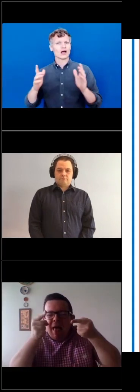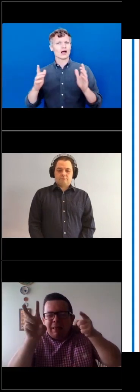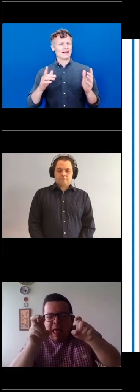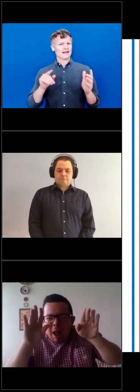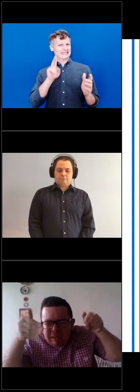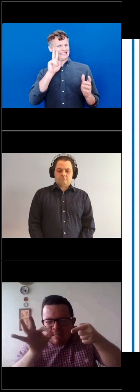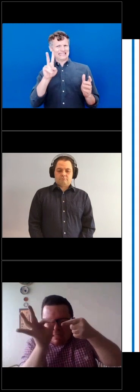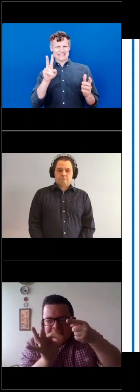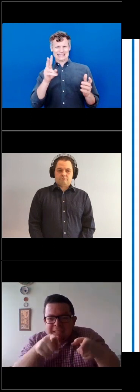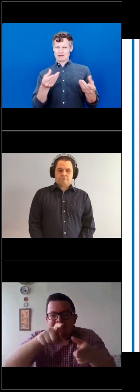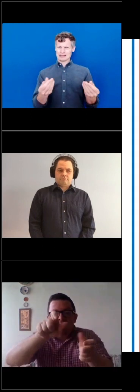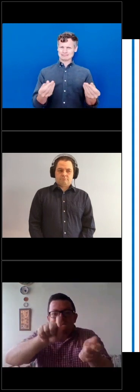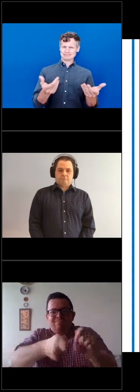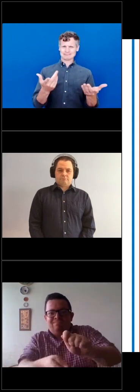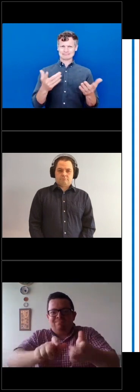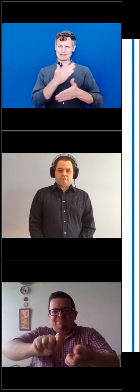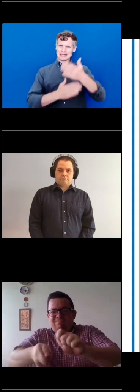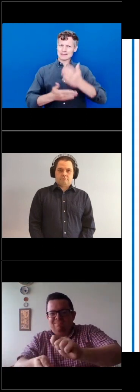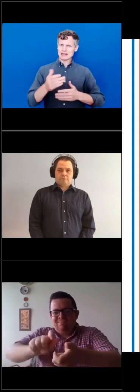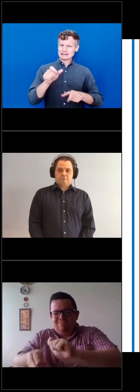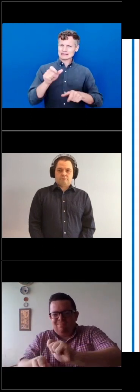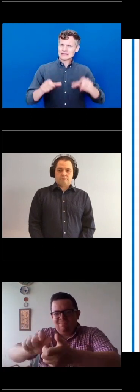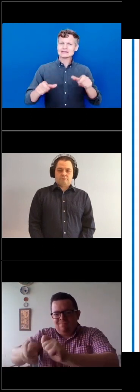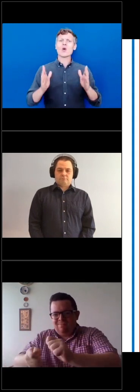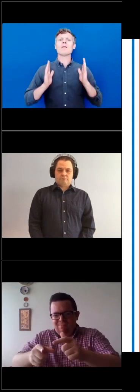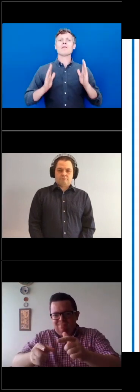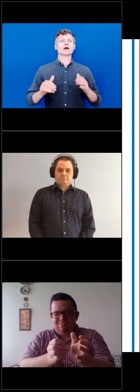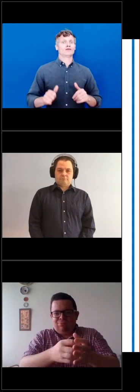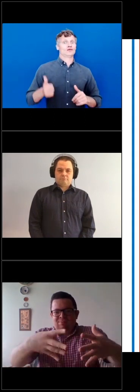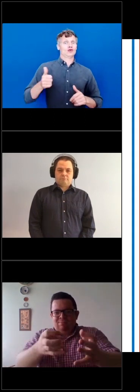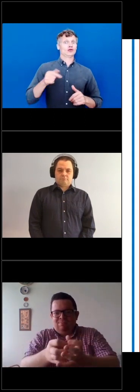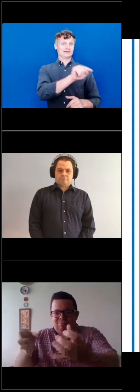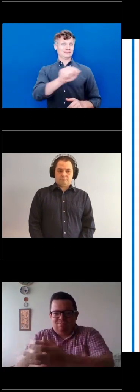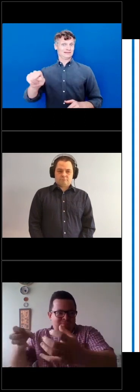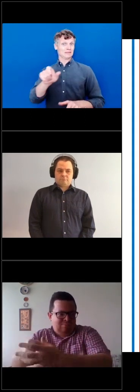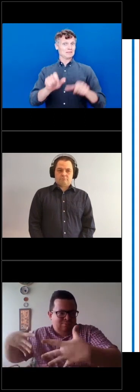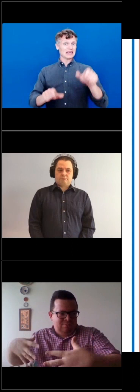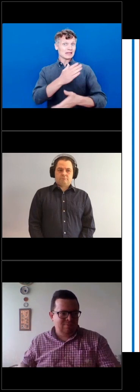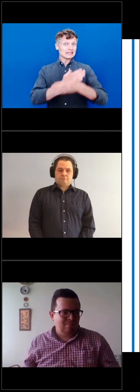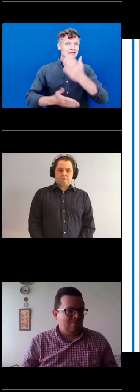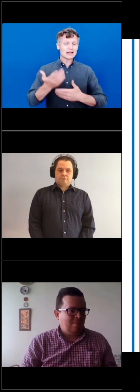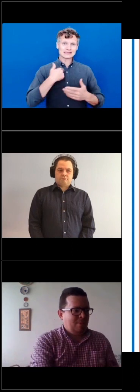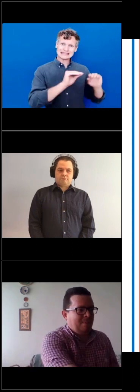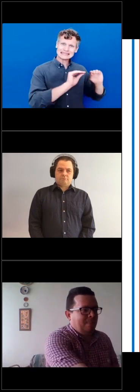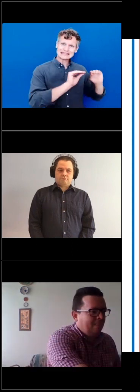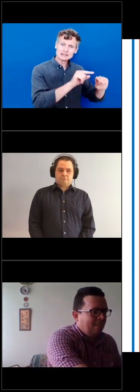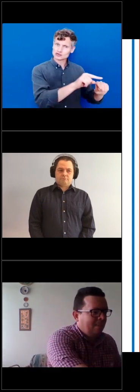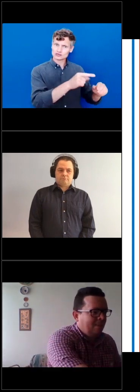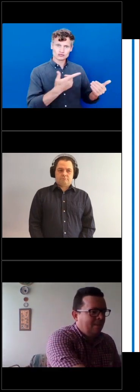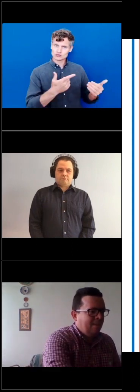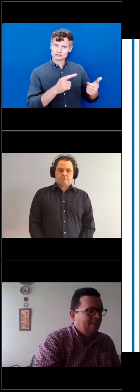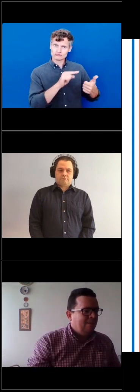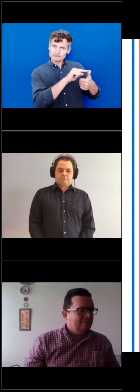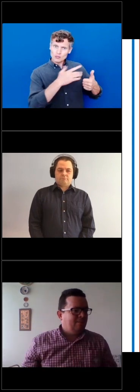to teach the people with disabilities about these clusters, about their necessities, about everything